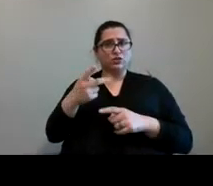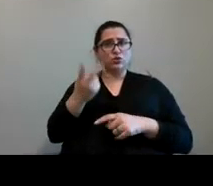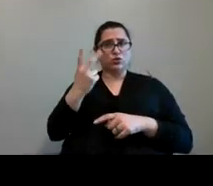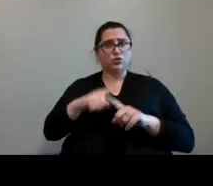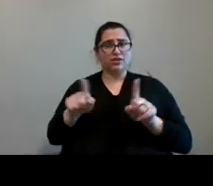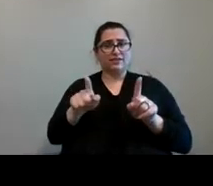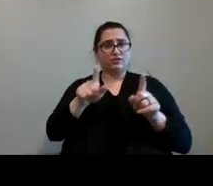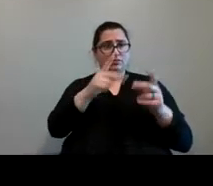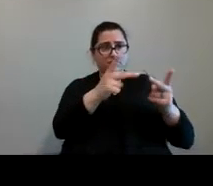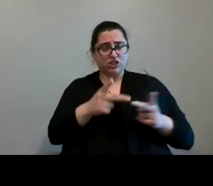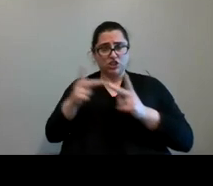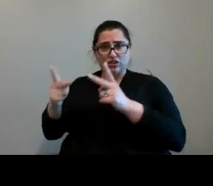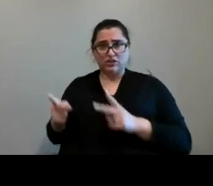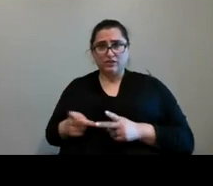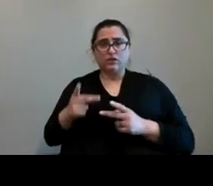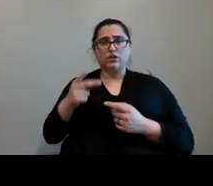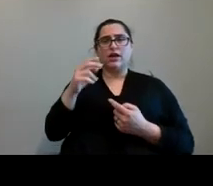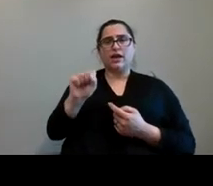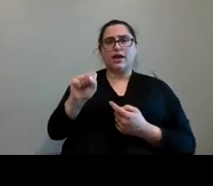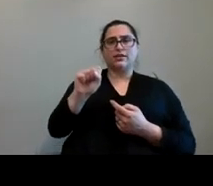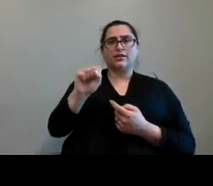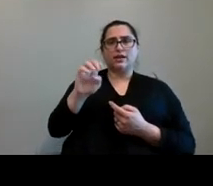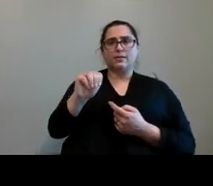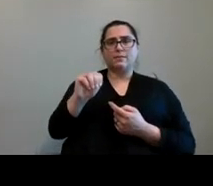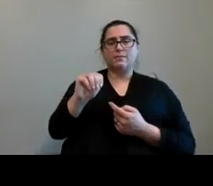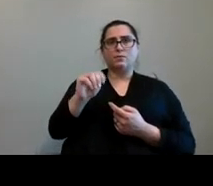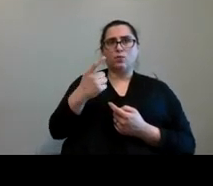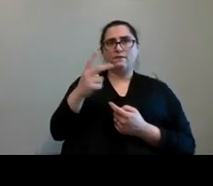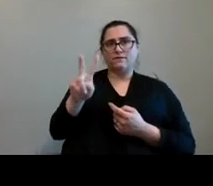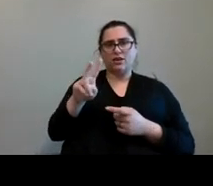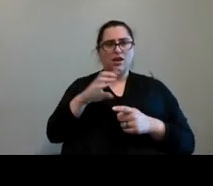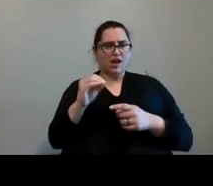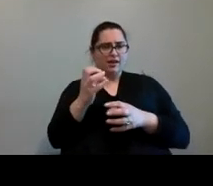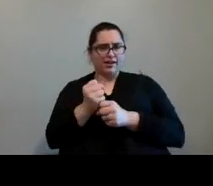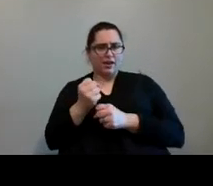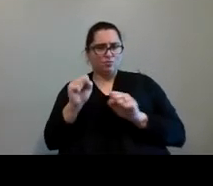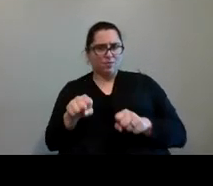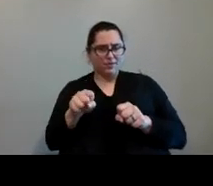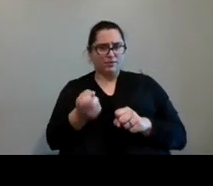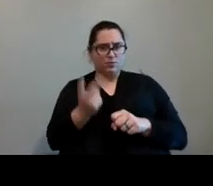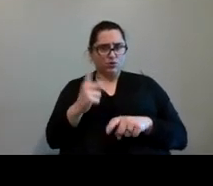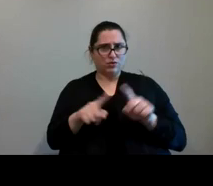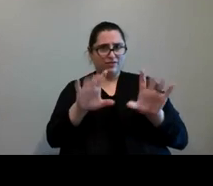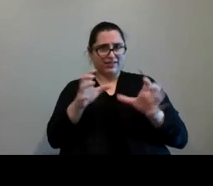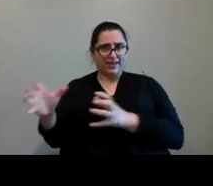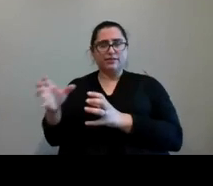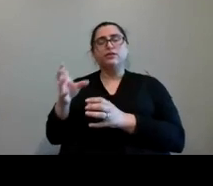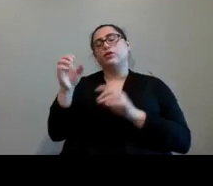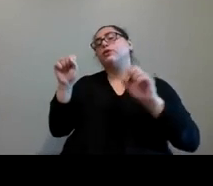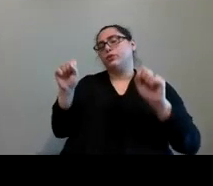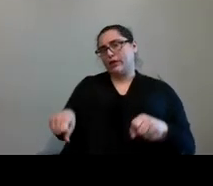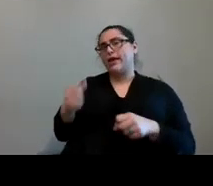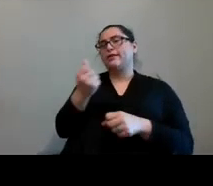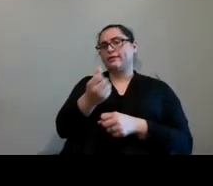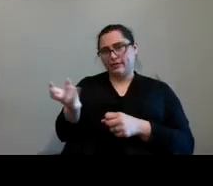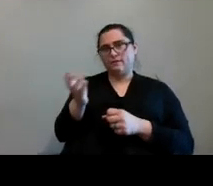got probabilities for the set of mutations. Yeah, you can. You can unmask multiple mutations and